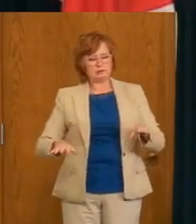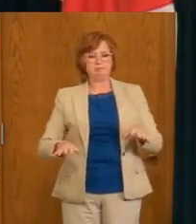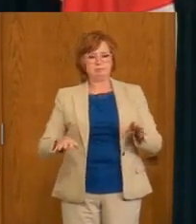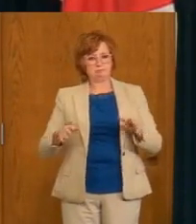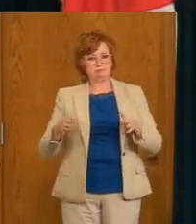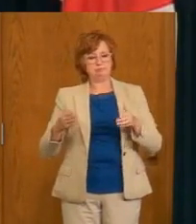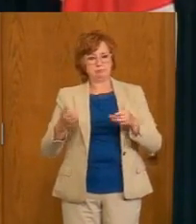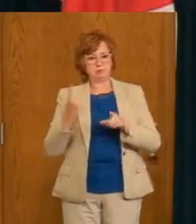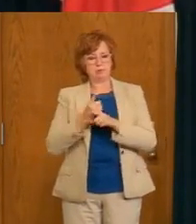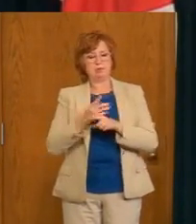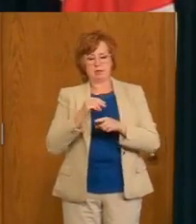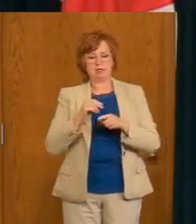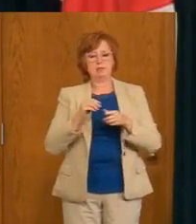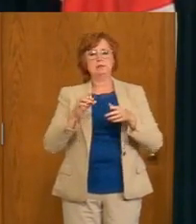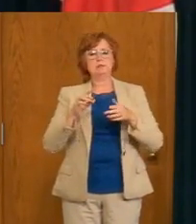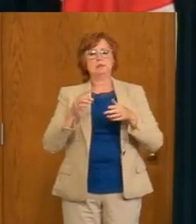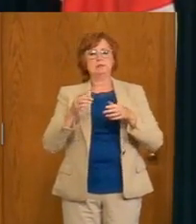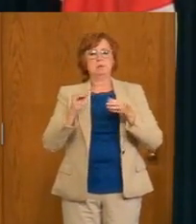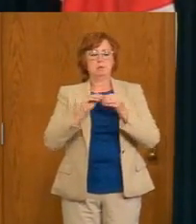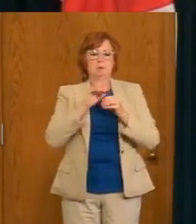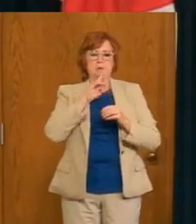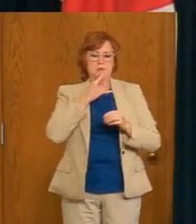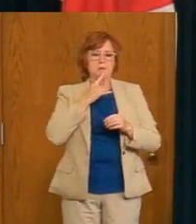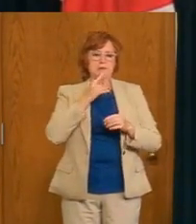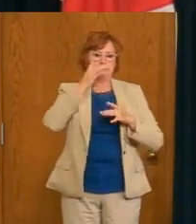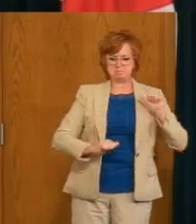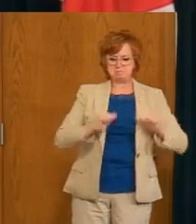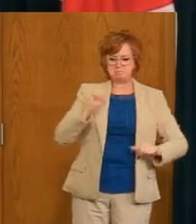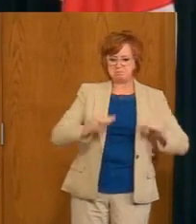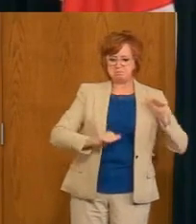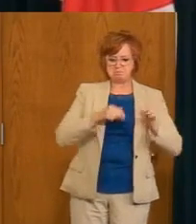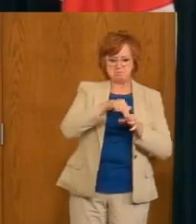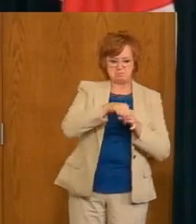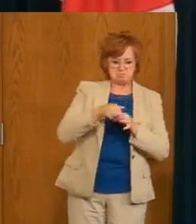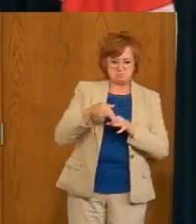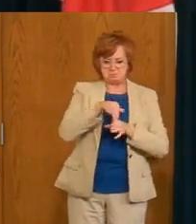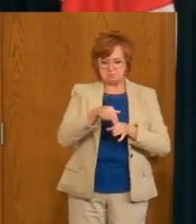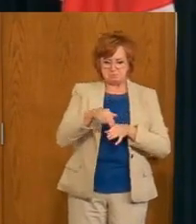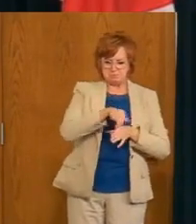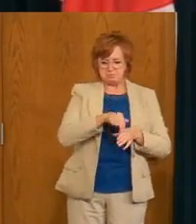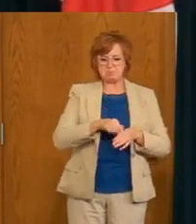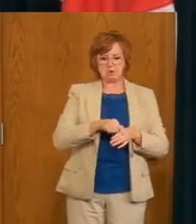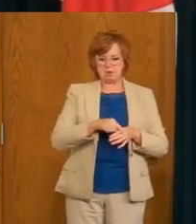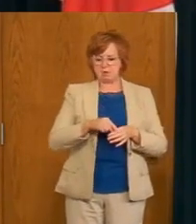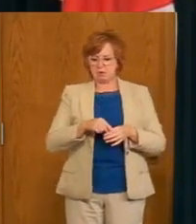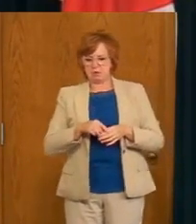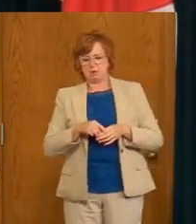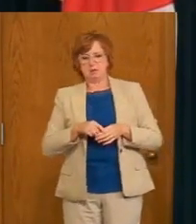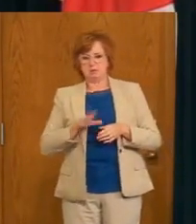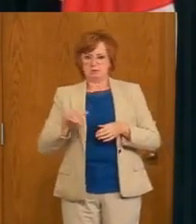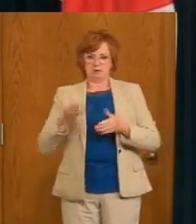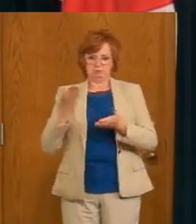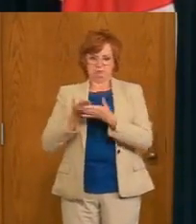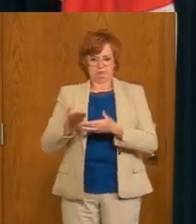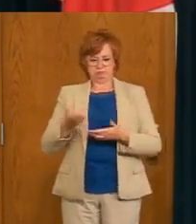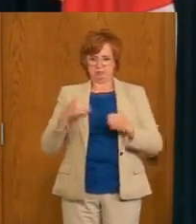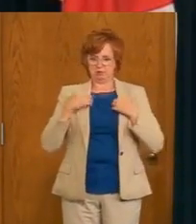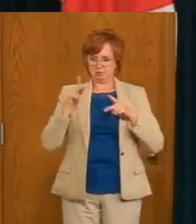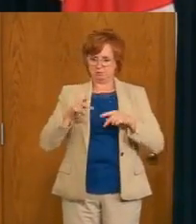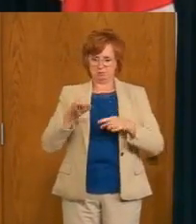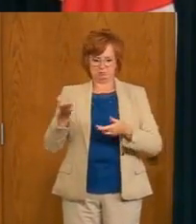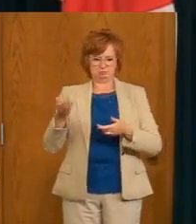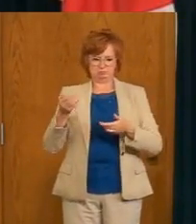expect that to continue throughout the summer into the fall, which would put us into a fairly solid situation going into this fall. But we do